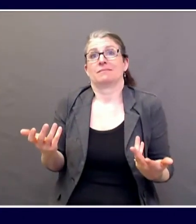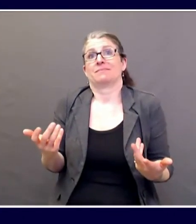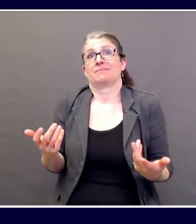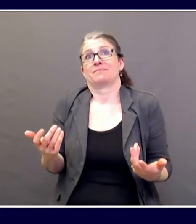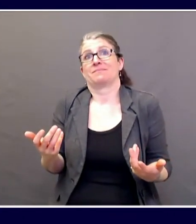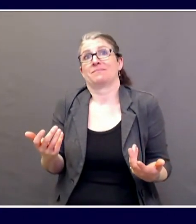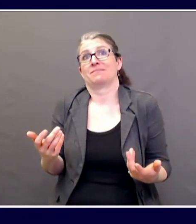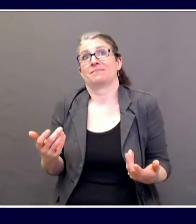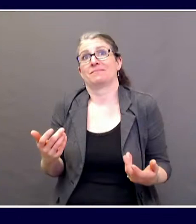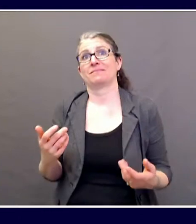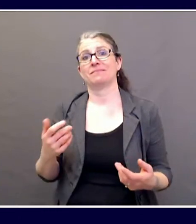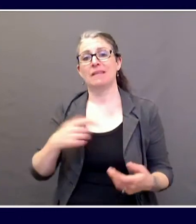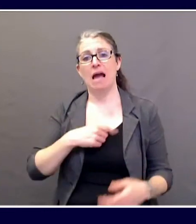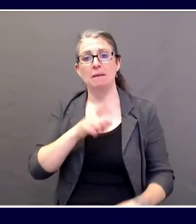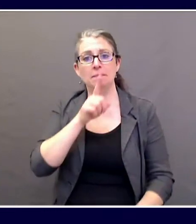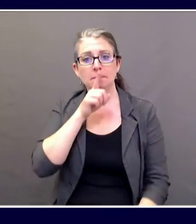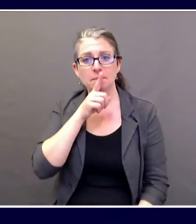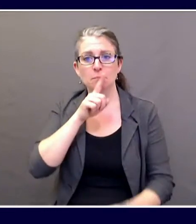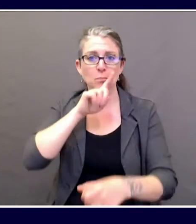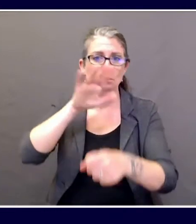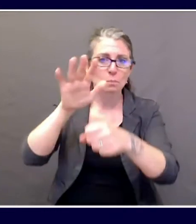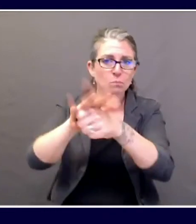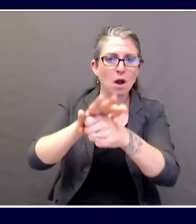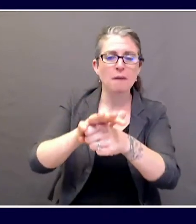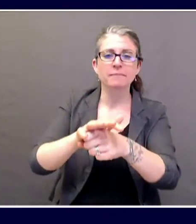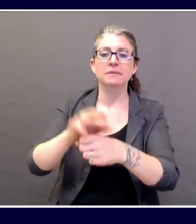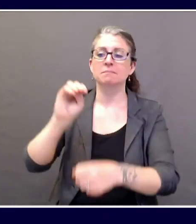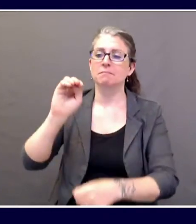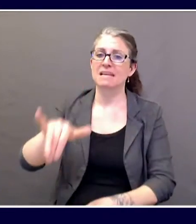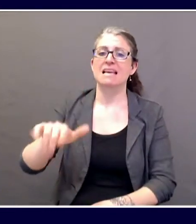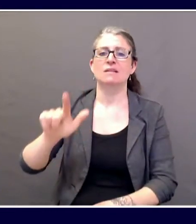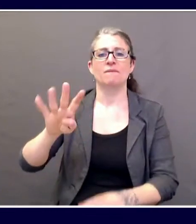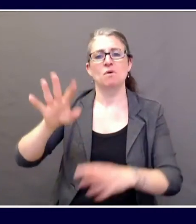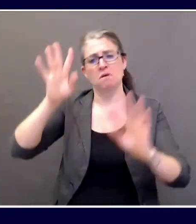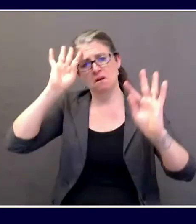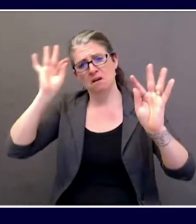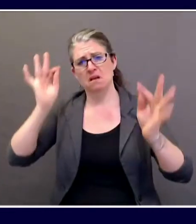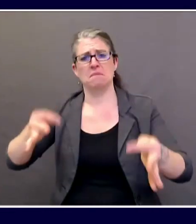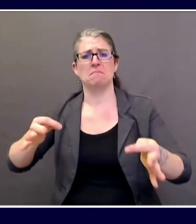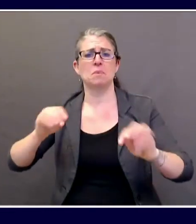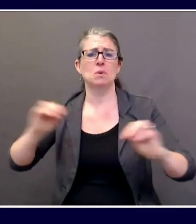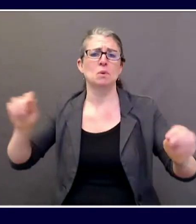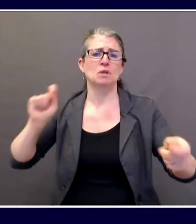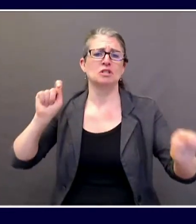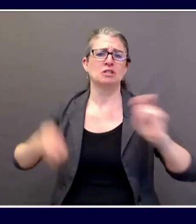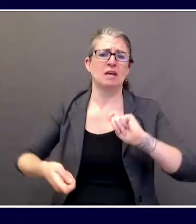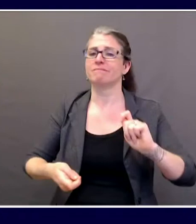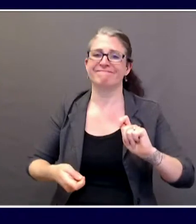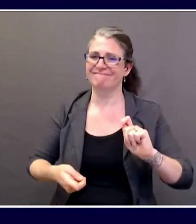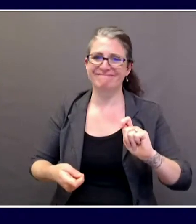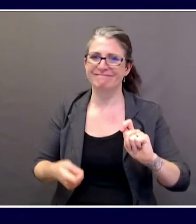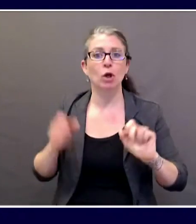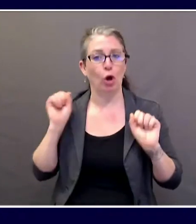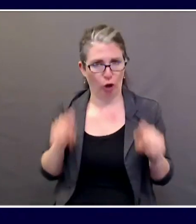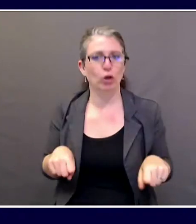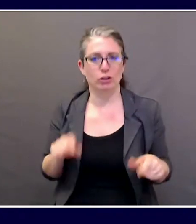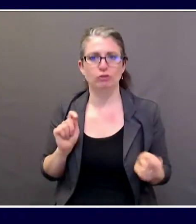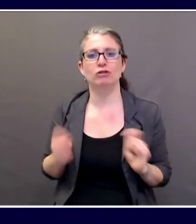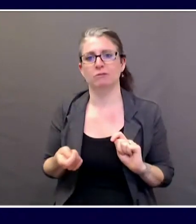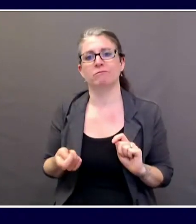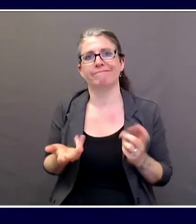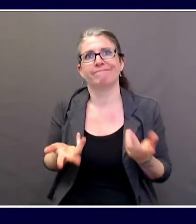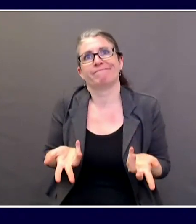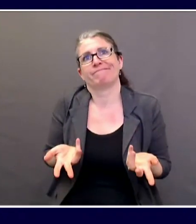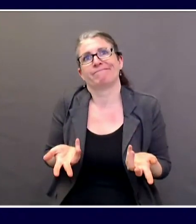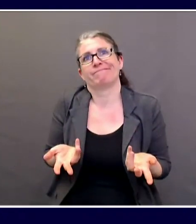now about changing it. But recognizing as well that that's 5-6 weeks away, so much can change. In pandemic time,